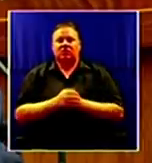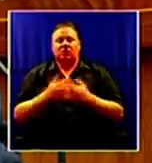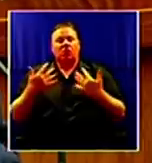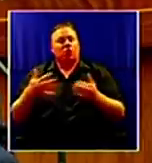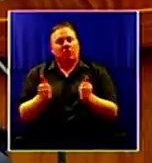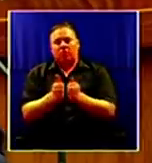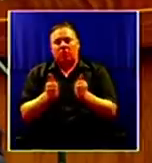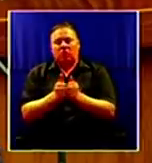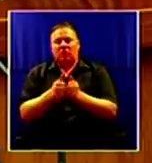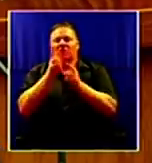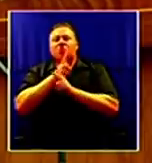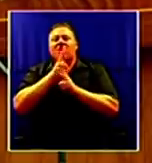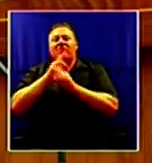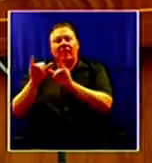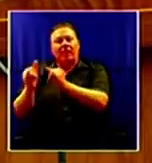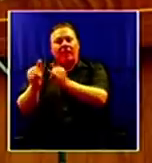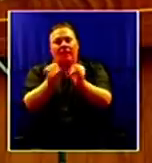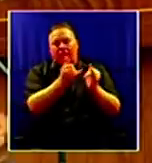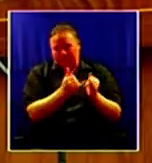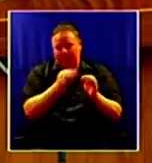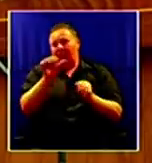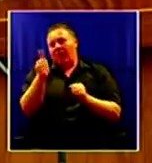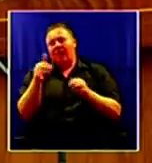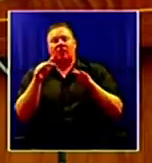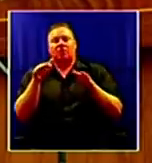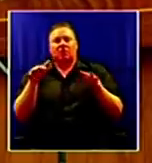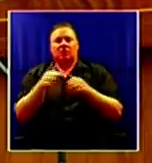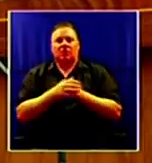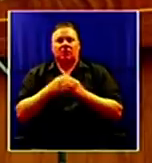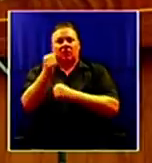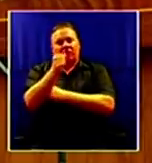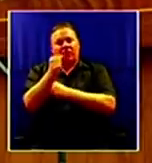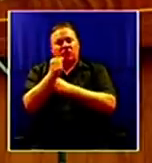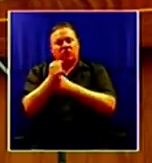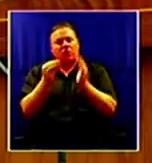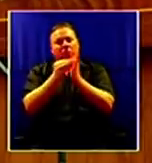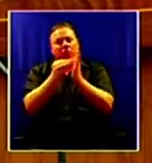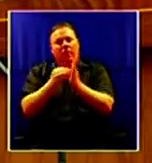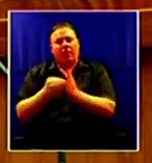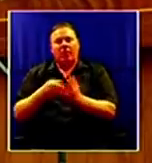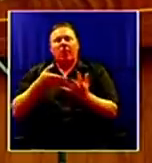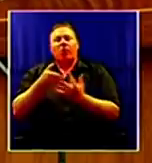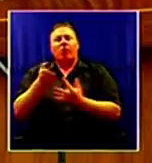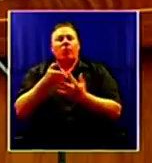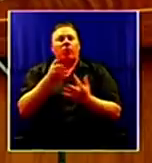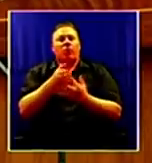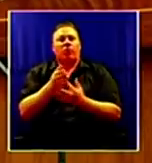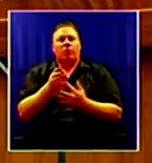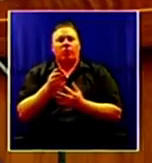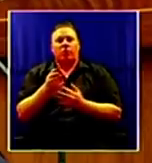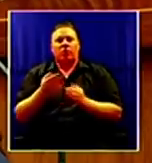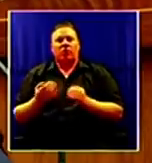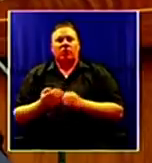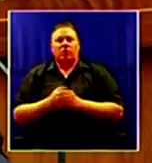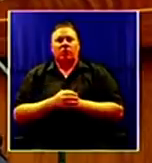We are already partnering with the private sector and other players to roll out infrastructure through initiatives such as the